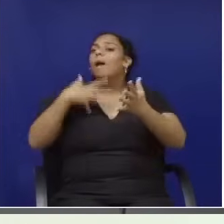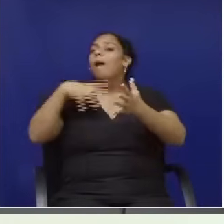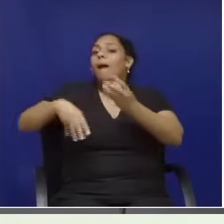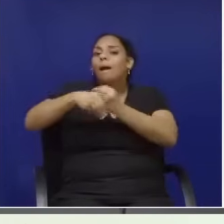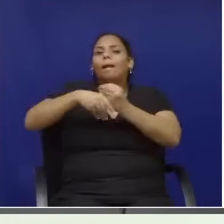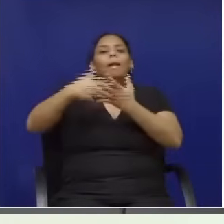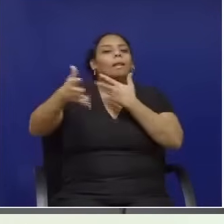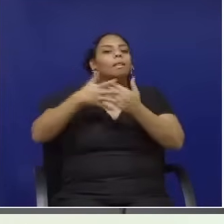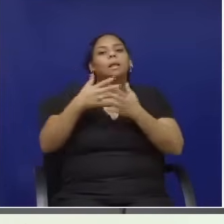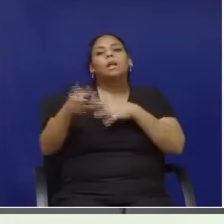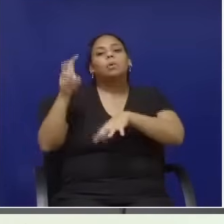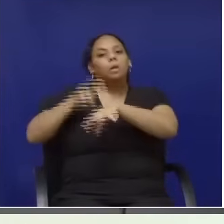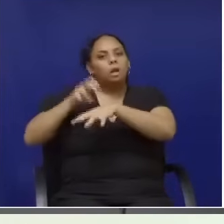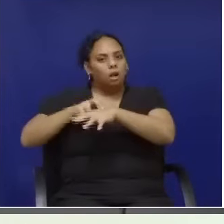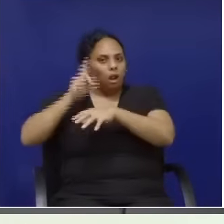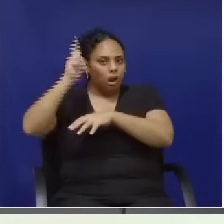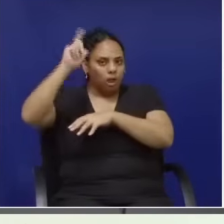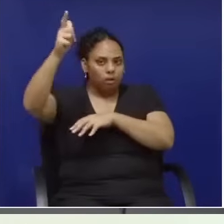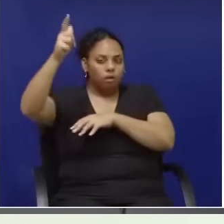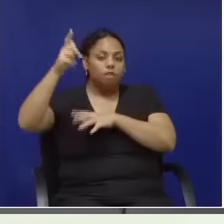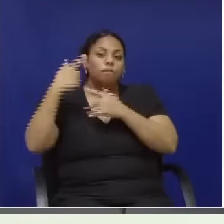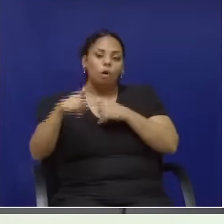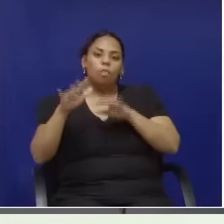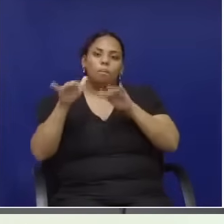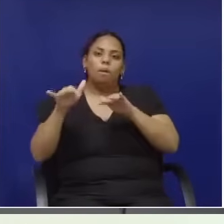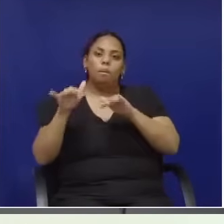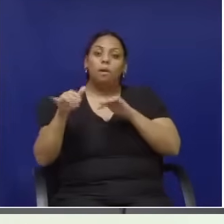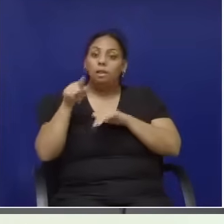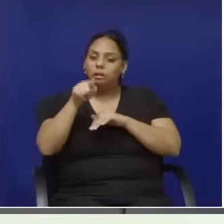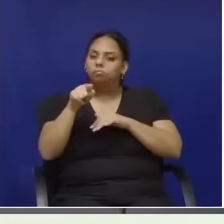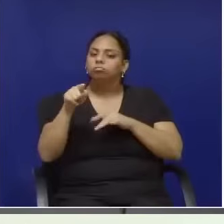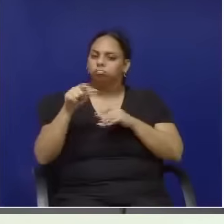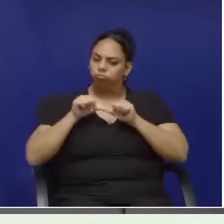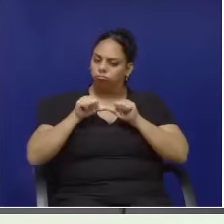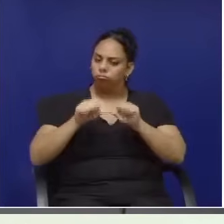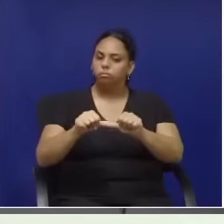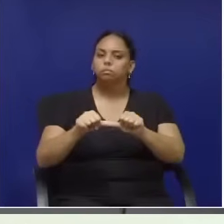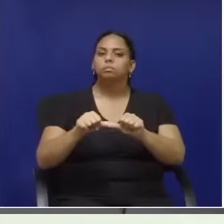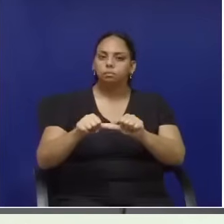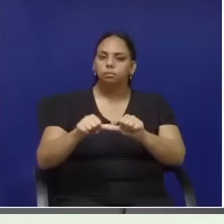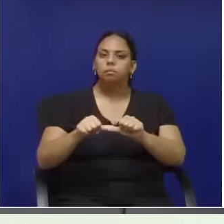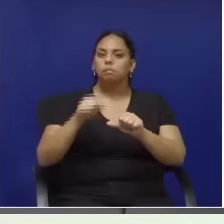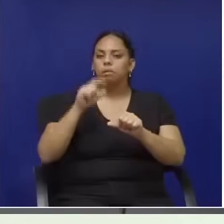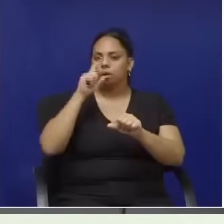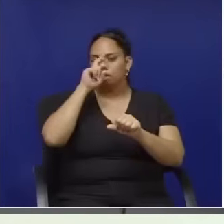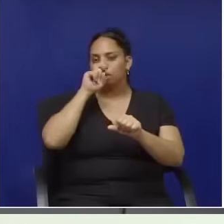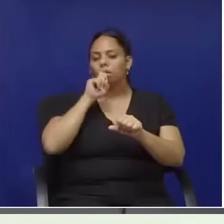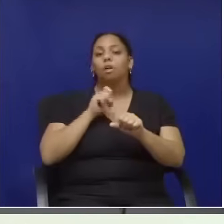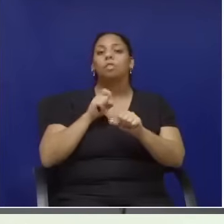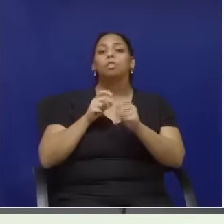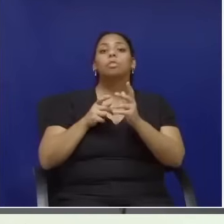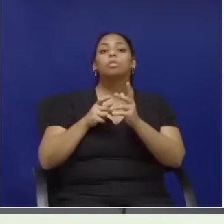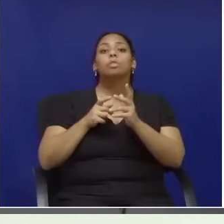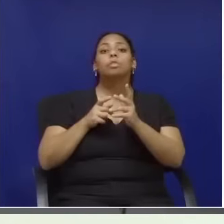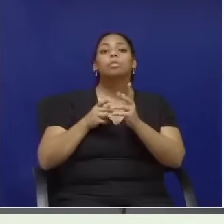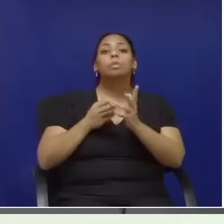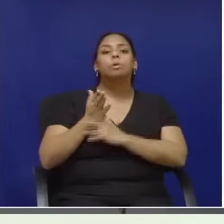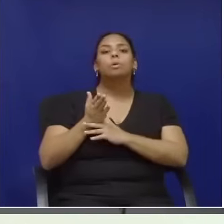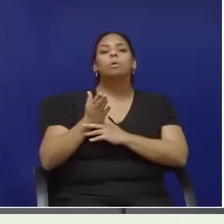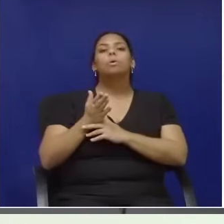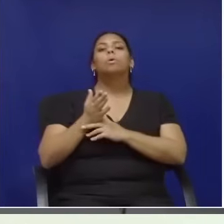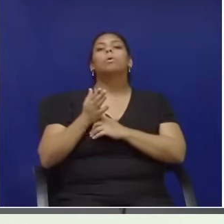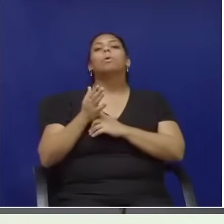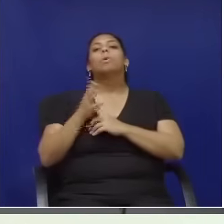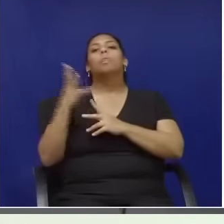the support to the judiciary and the public. This has been consistently been done through engagement between the Minister of Justice